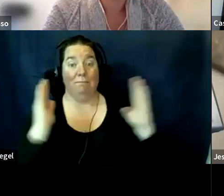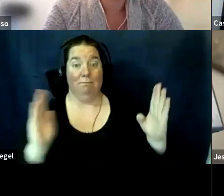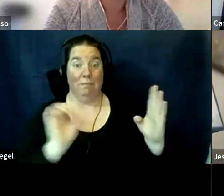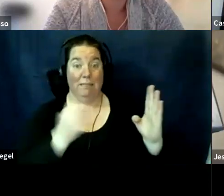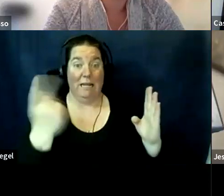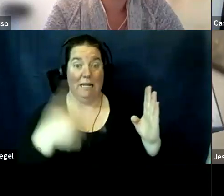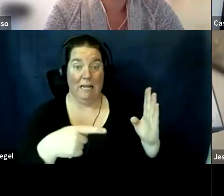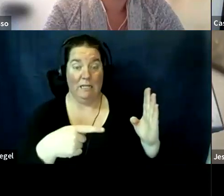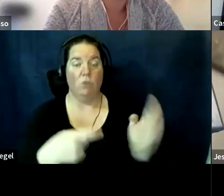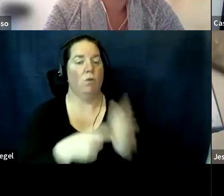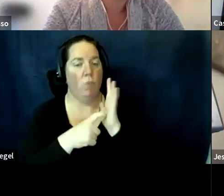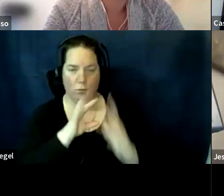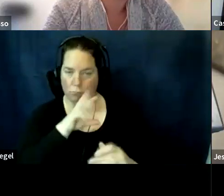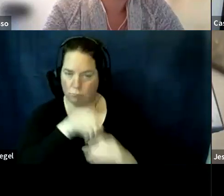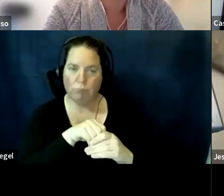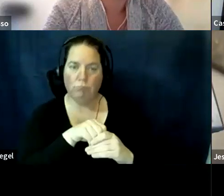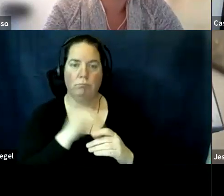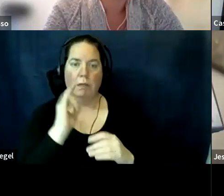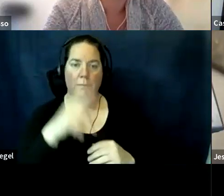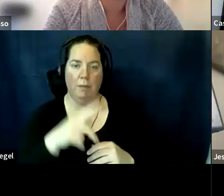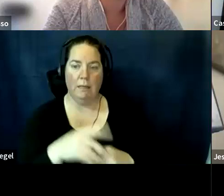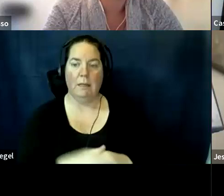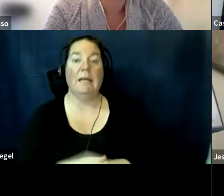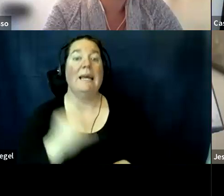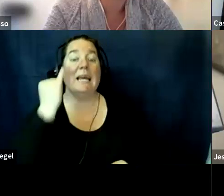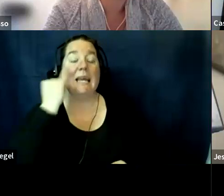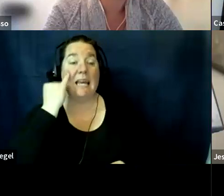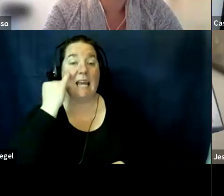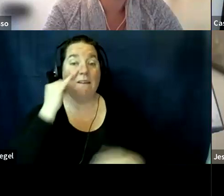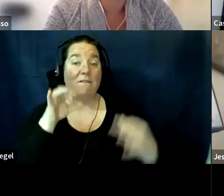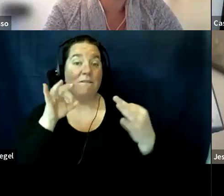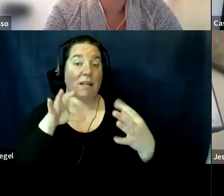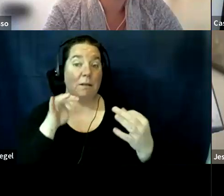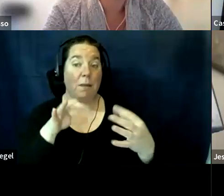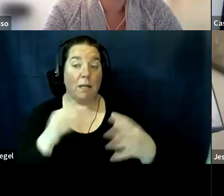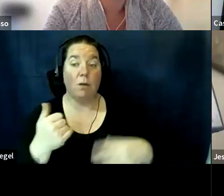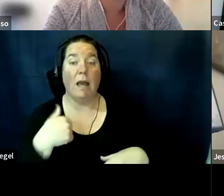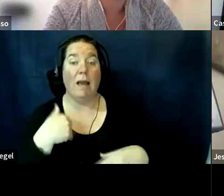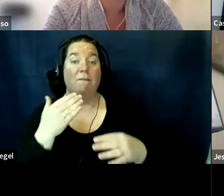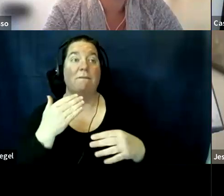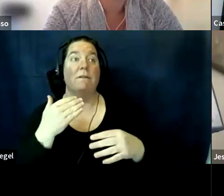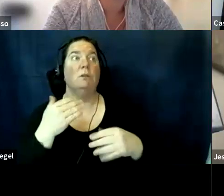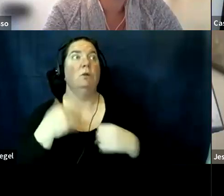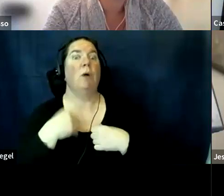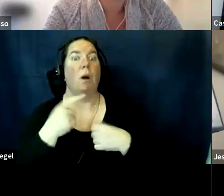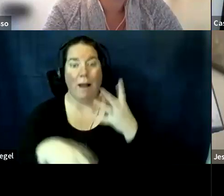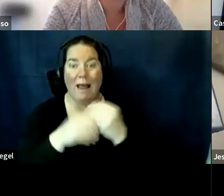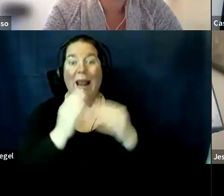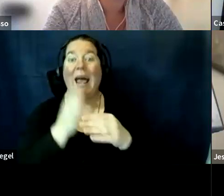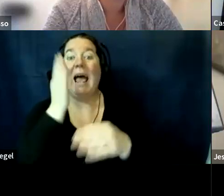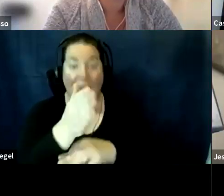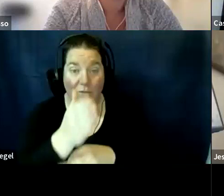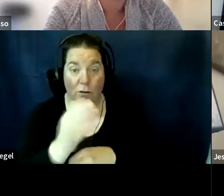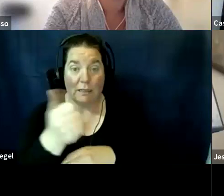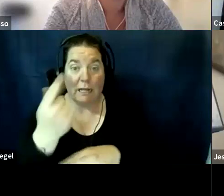it's required to be incorporated into the IEP. If you have feedback specific to this component beyond the 10 days, LEAs can choose to incorporate it